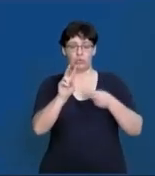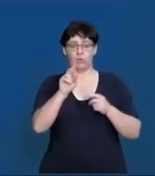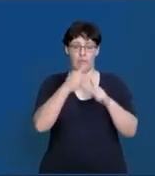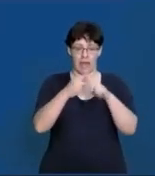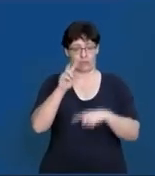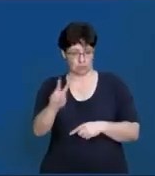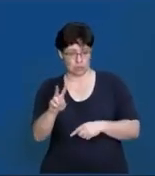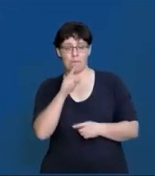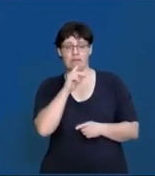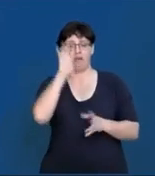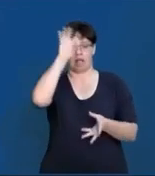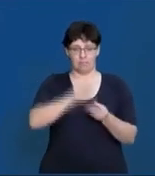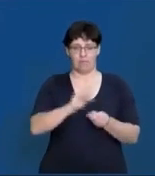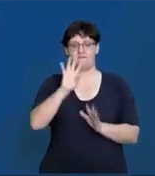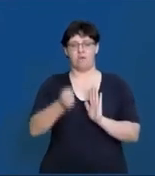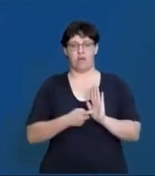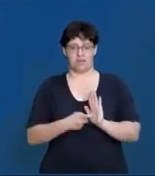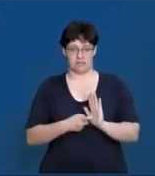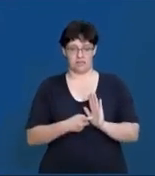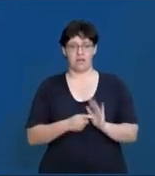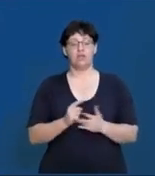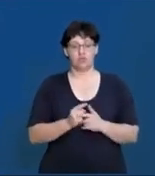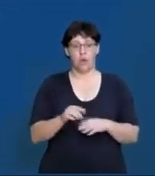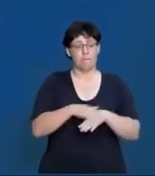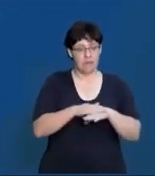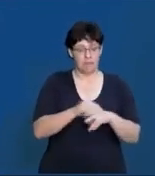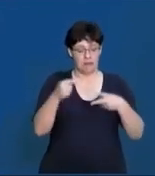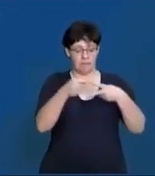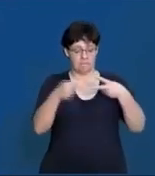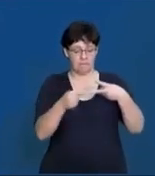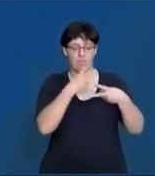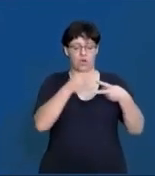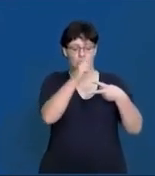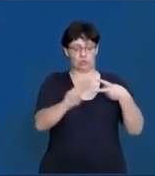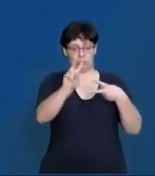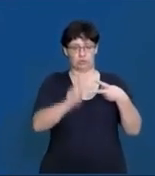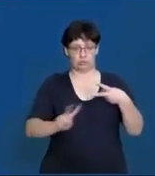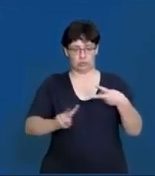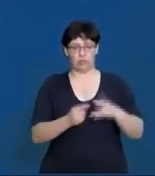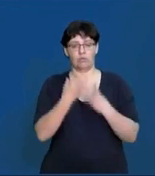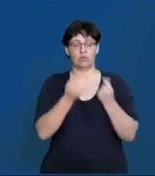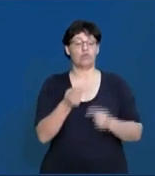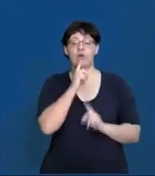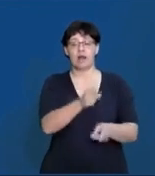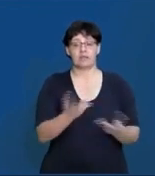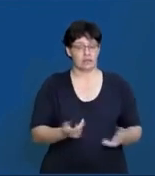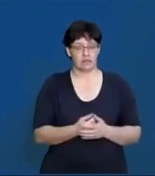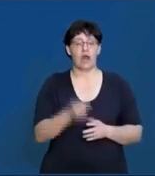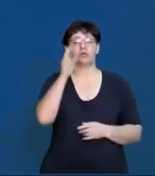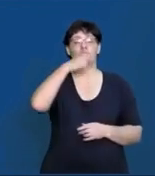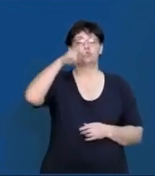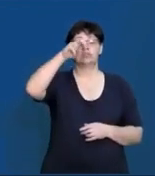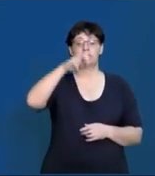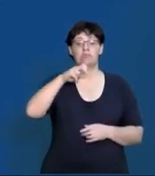by 2, which carries 4 marks there. So a minimum of 2 points is required for that question. Let's look at the